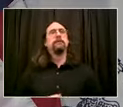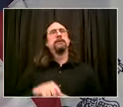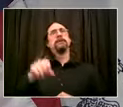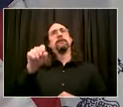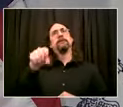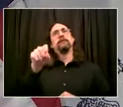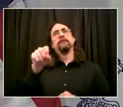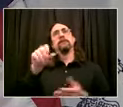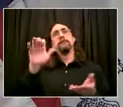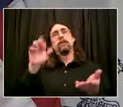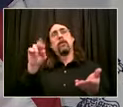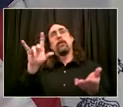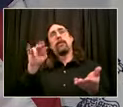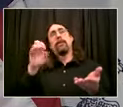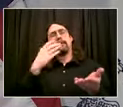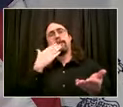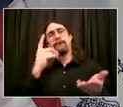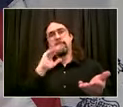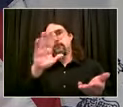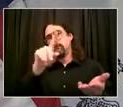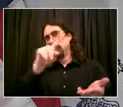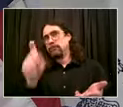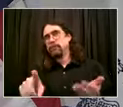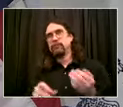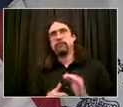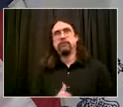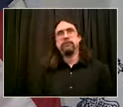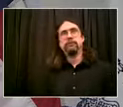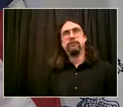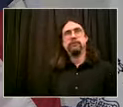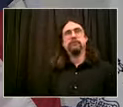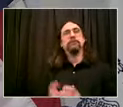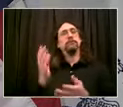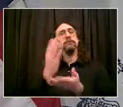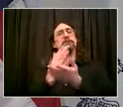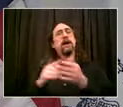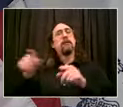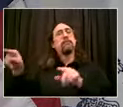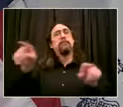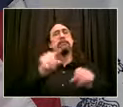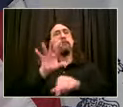not making appointments available or some rescheduling. Dr. Choksi, you want to speak to that?